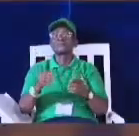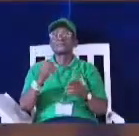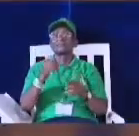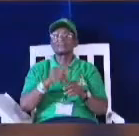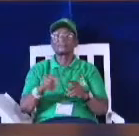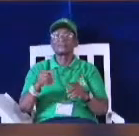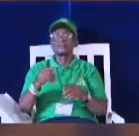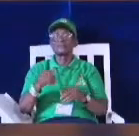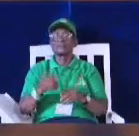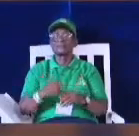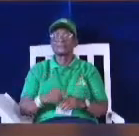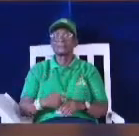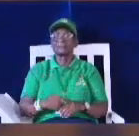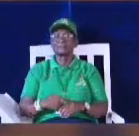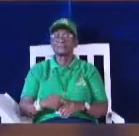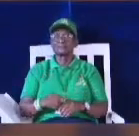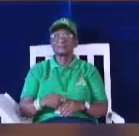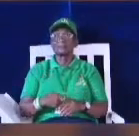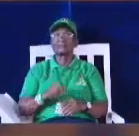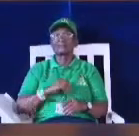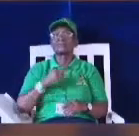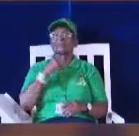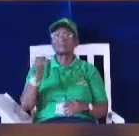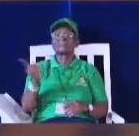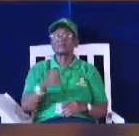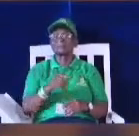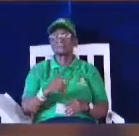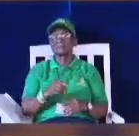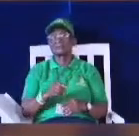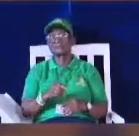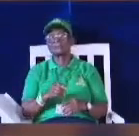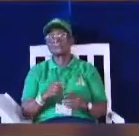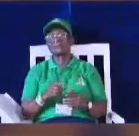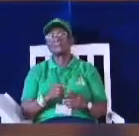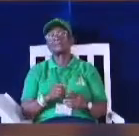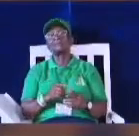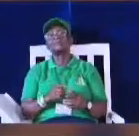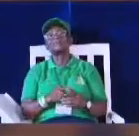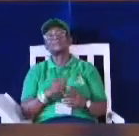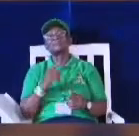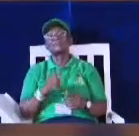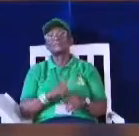And I told you the first time I traveled to Zambia,